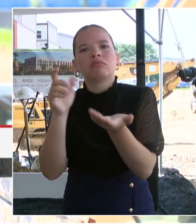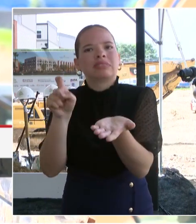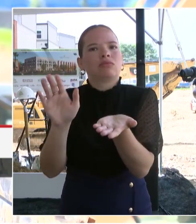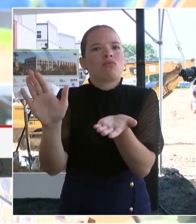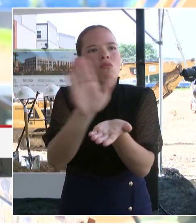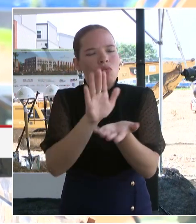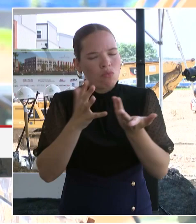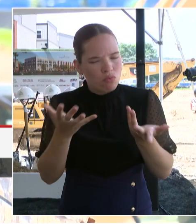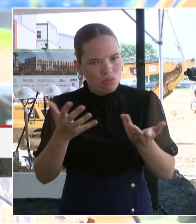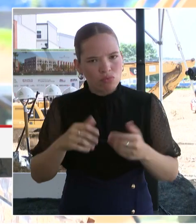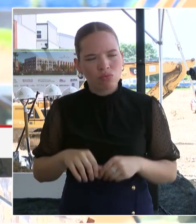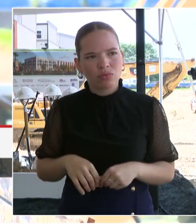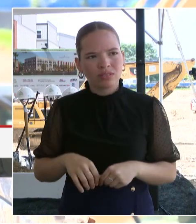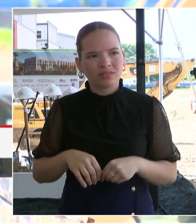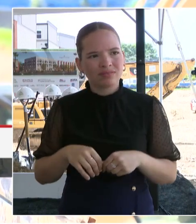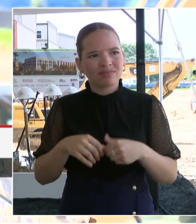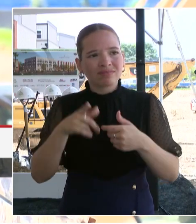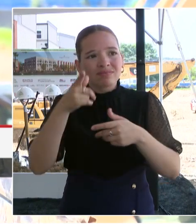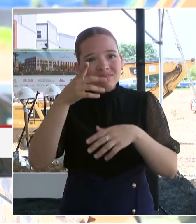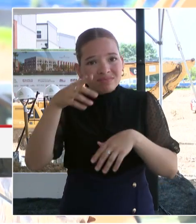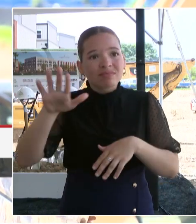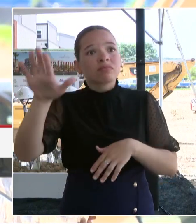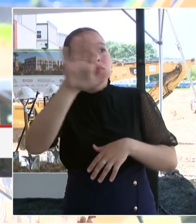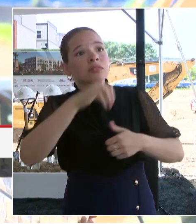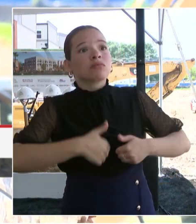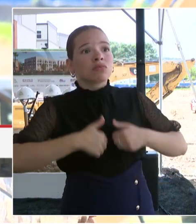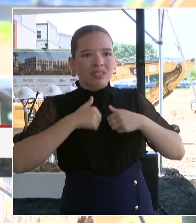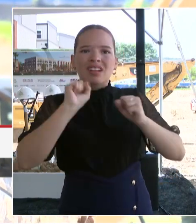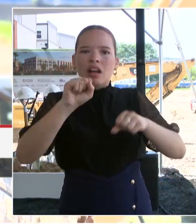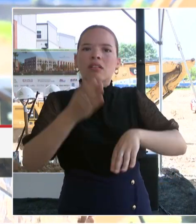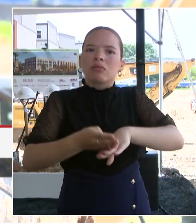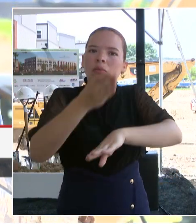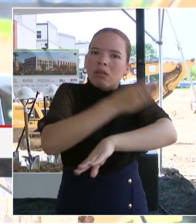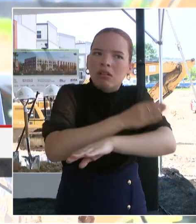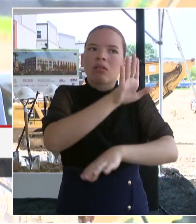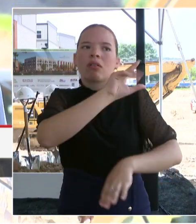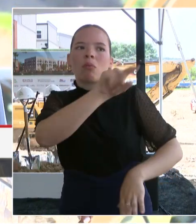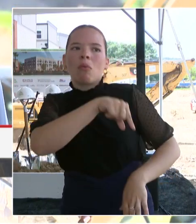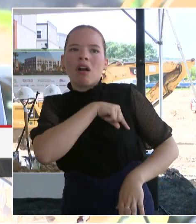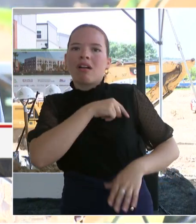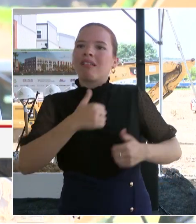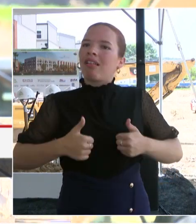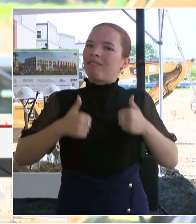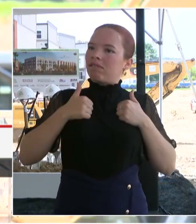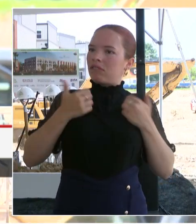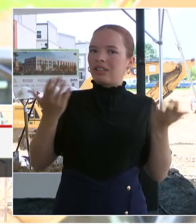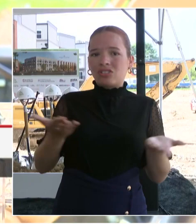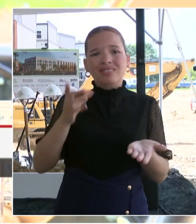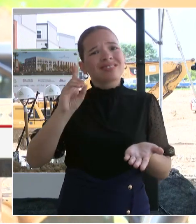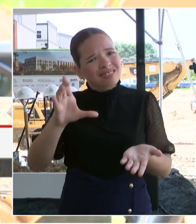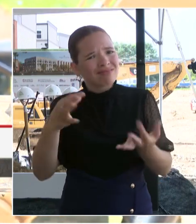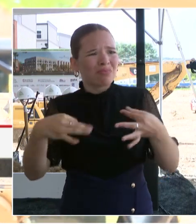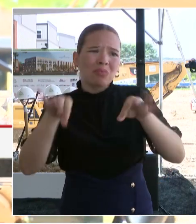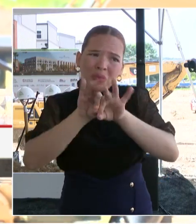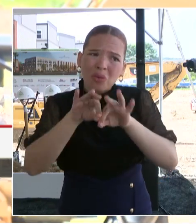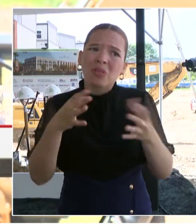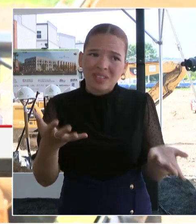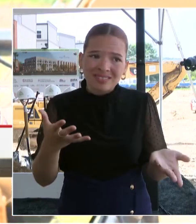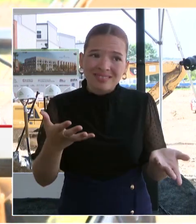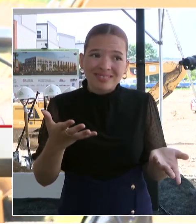of life, and that deliver new retail to our community, which are going to join our amazing Parks Main